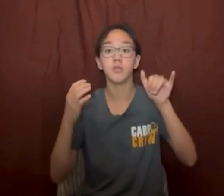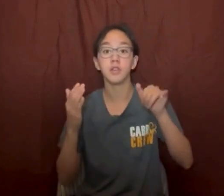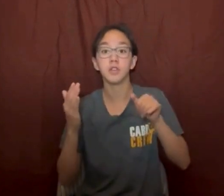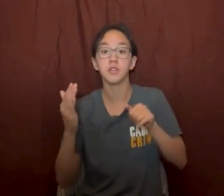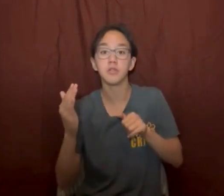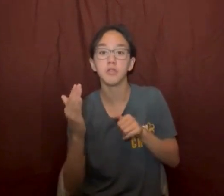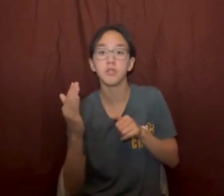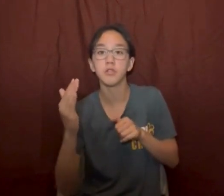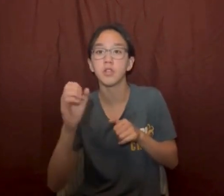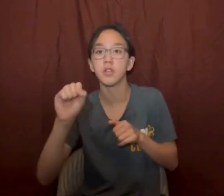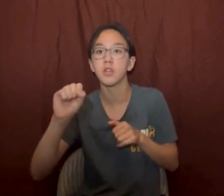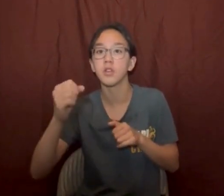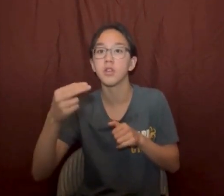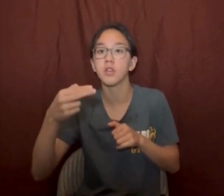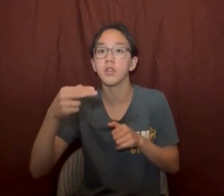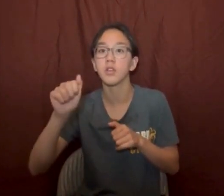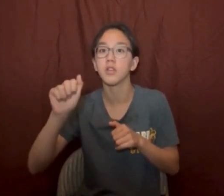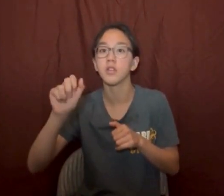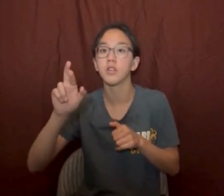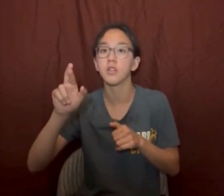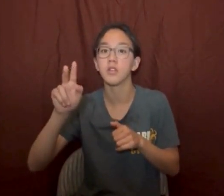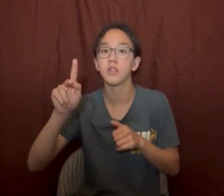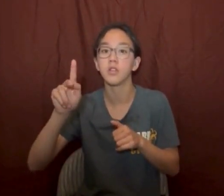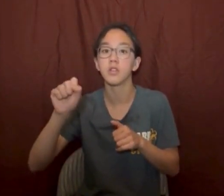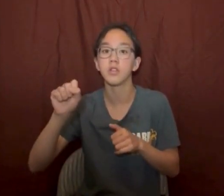Like, for instance, sharks.